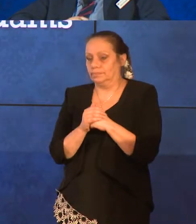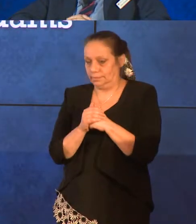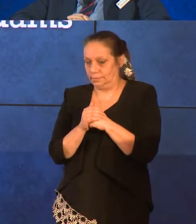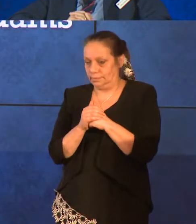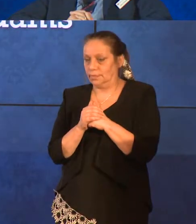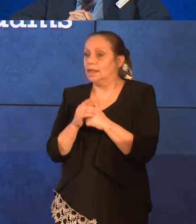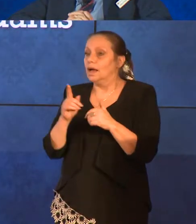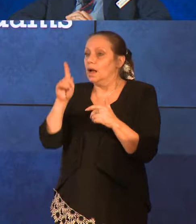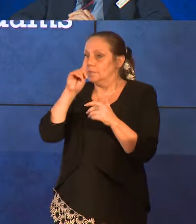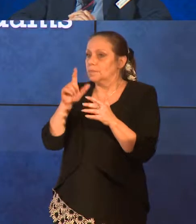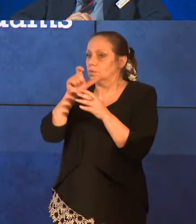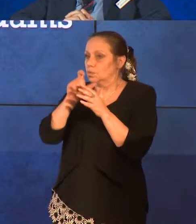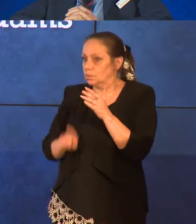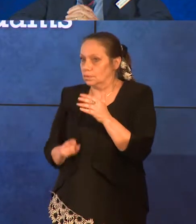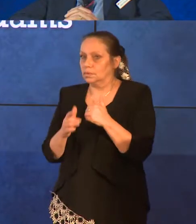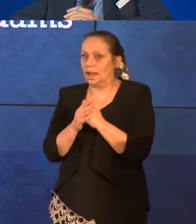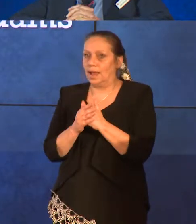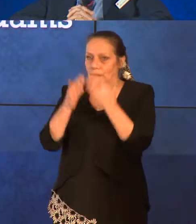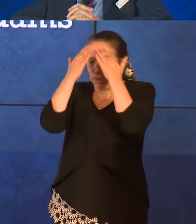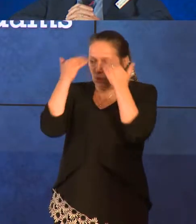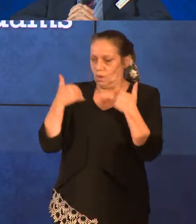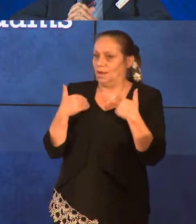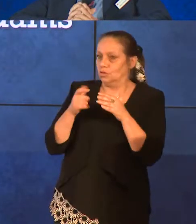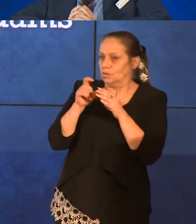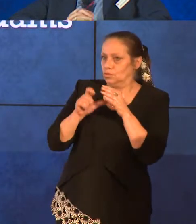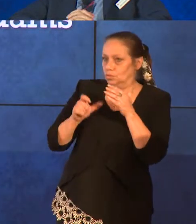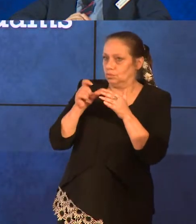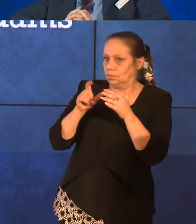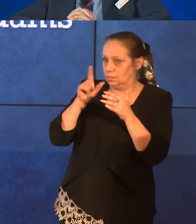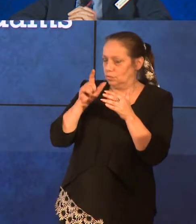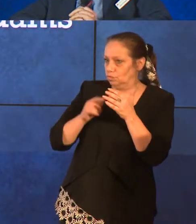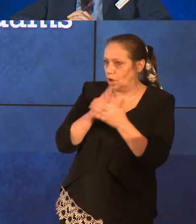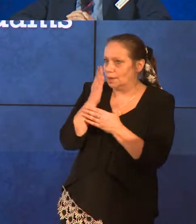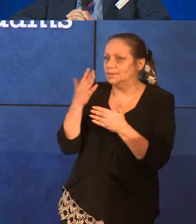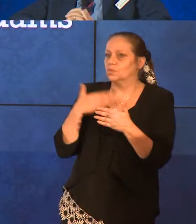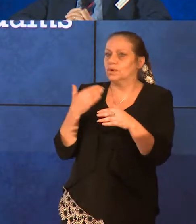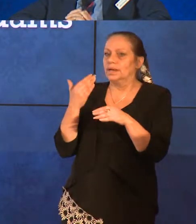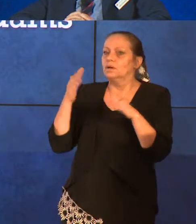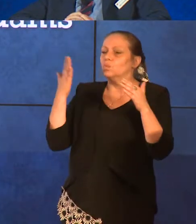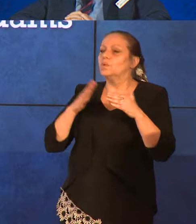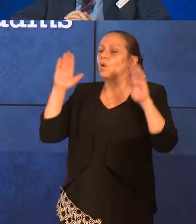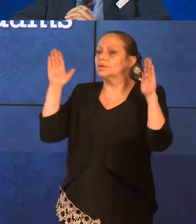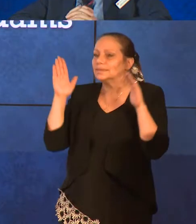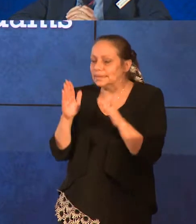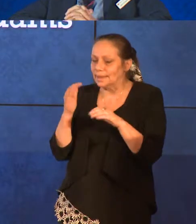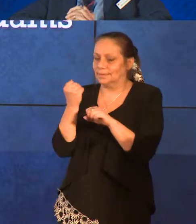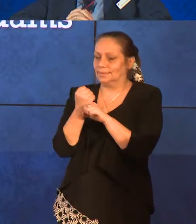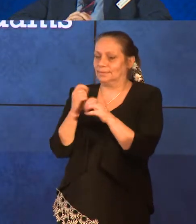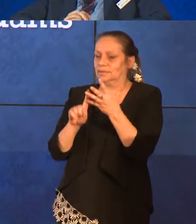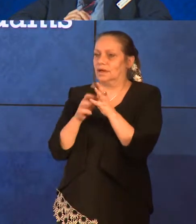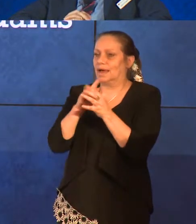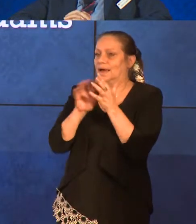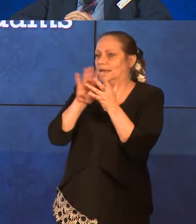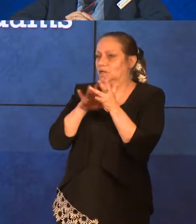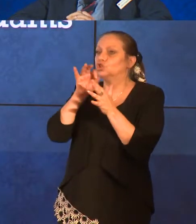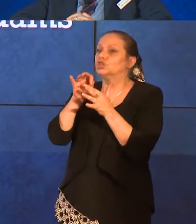with Disabilities tells us, at the very least, that we should be having as few guardianship appointments as possible, and that we certainly shouldn't be